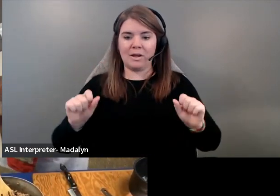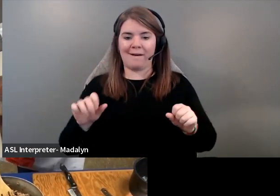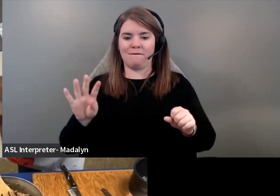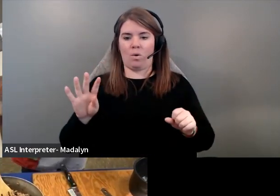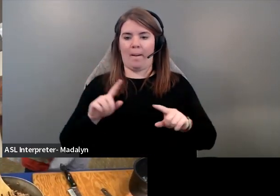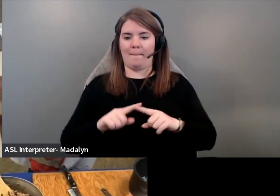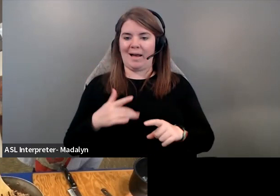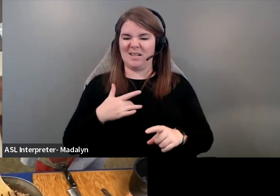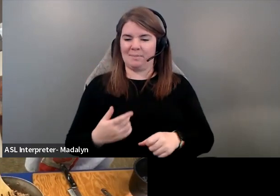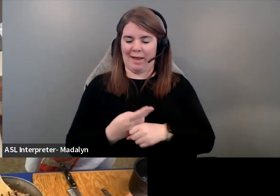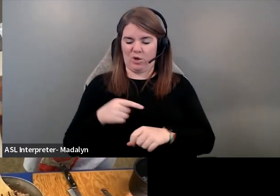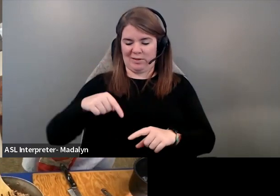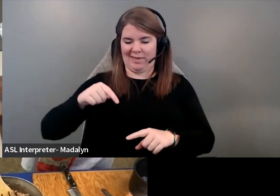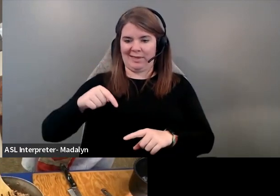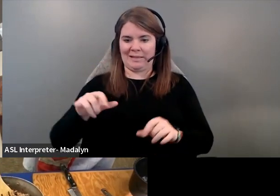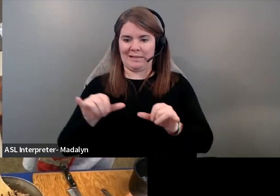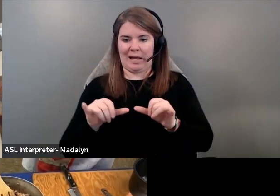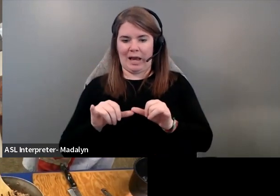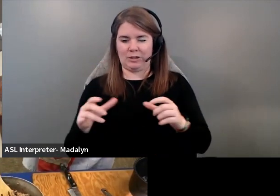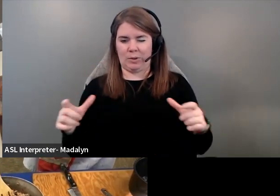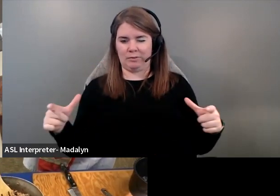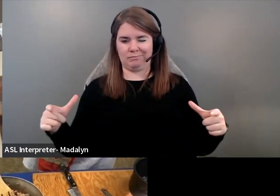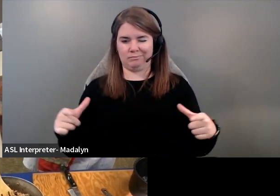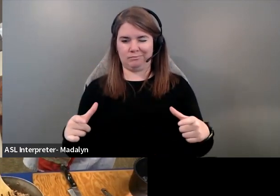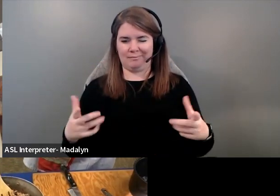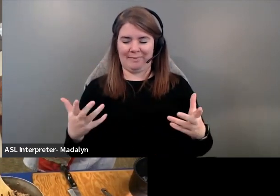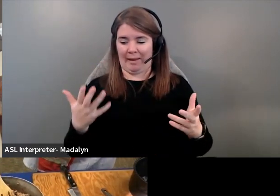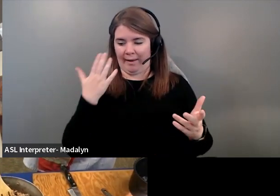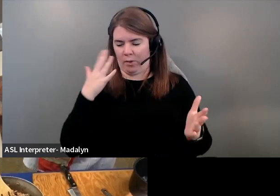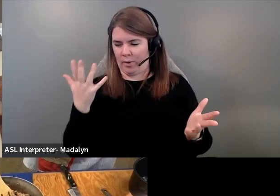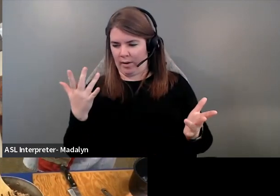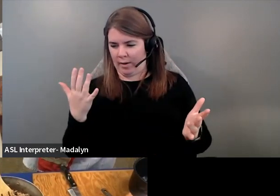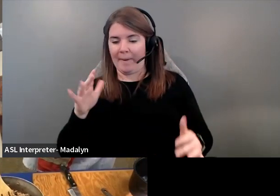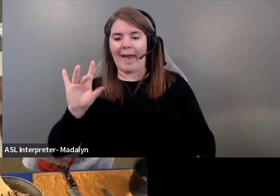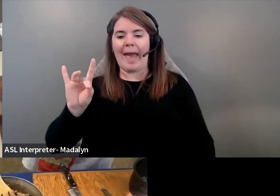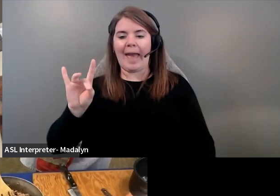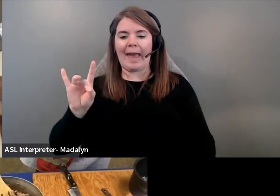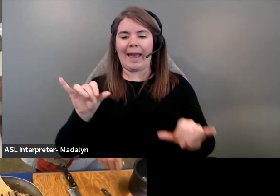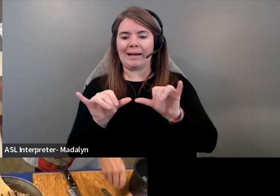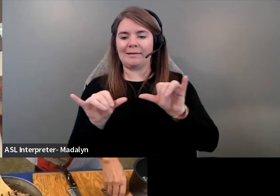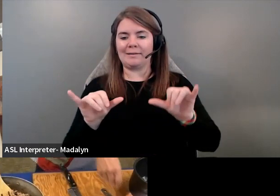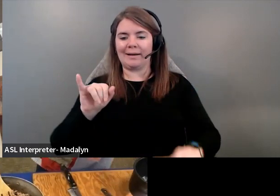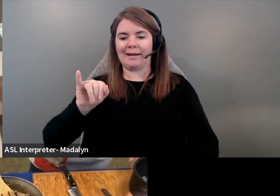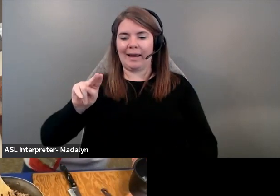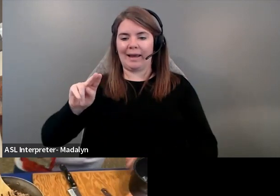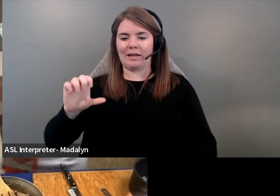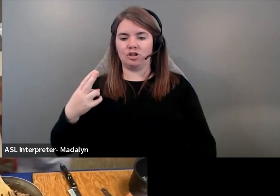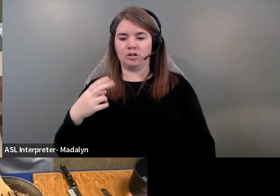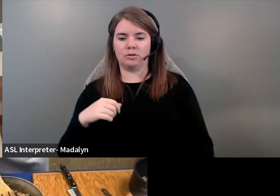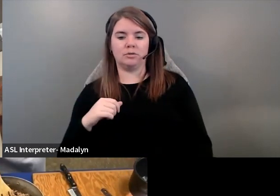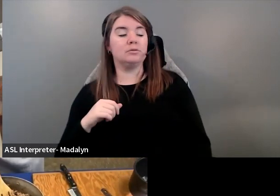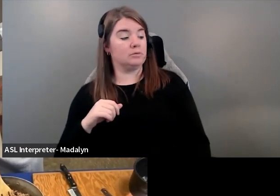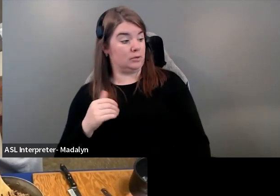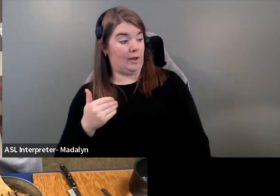typically use. I don't know, what are those? 8 inches Okay, across. then we did have